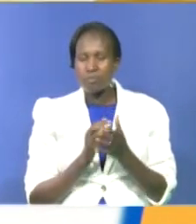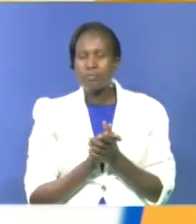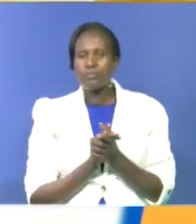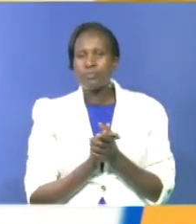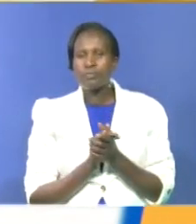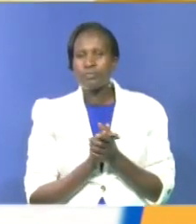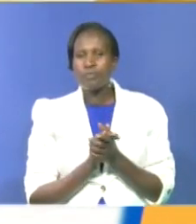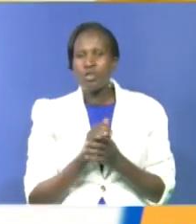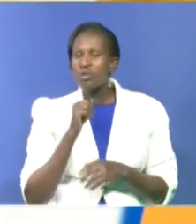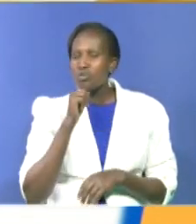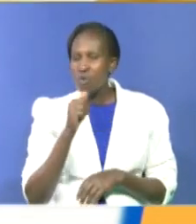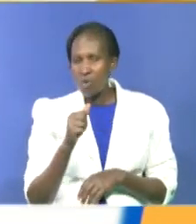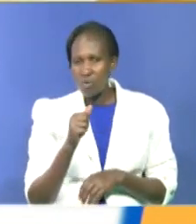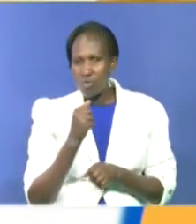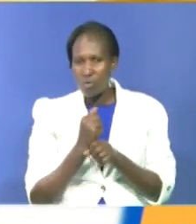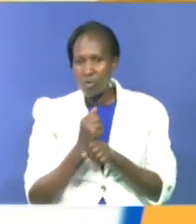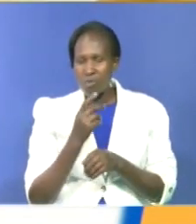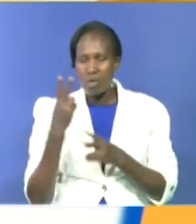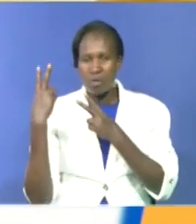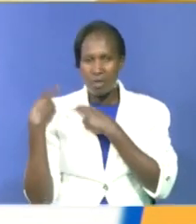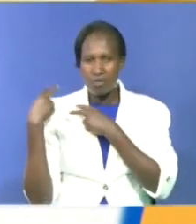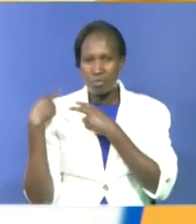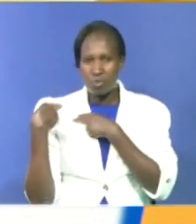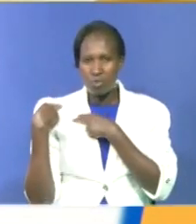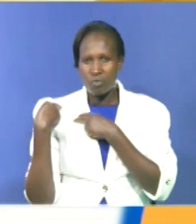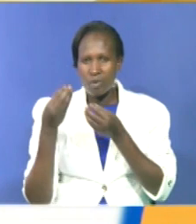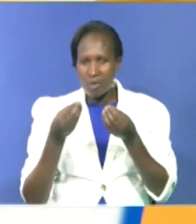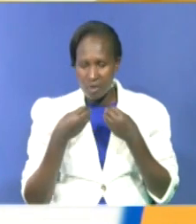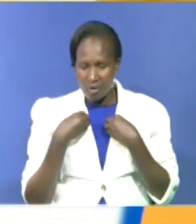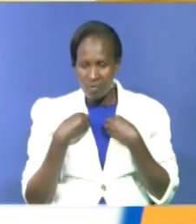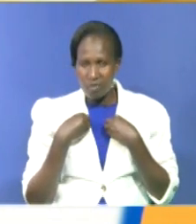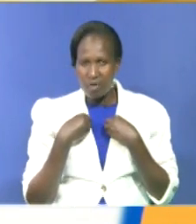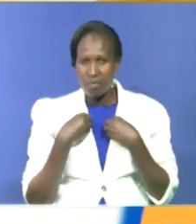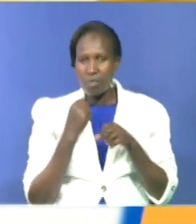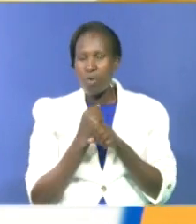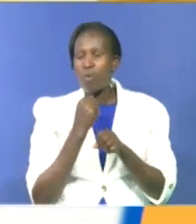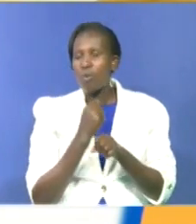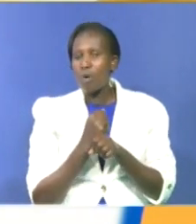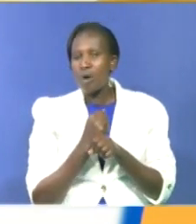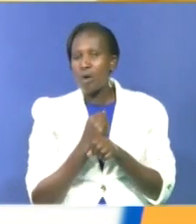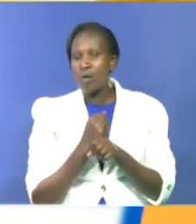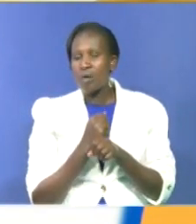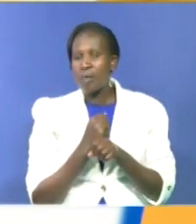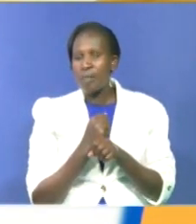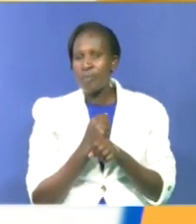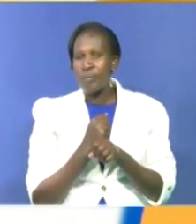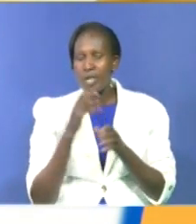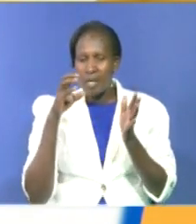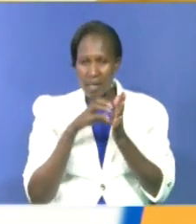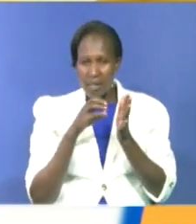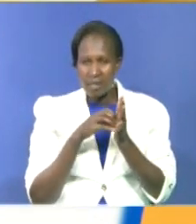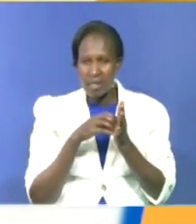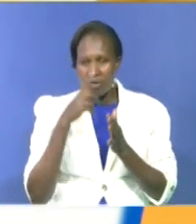hizo. We will not walk back on this. This is a responsibility we have been given. We will do it very openly and very sincerely, as it were. And cases where for